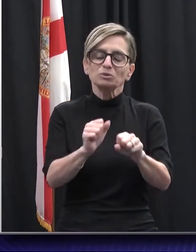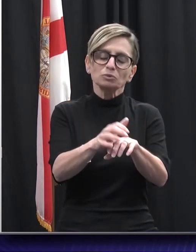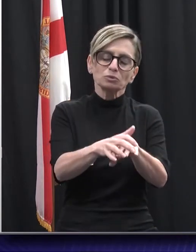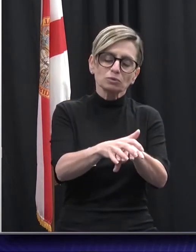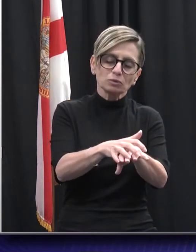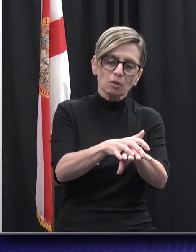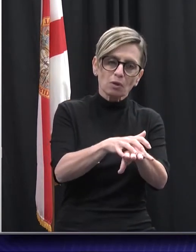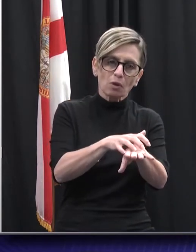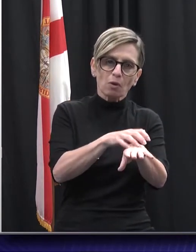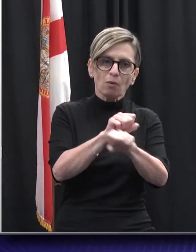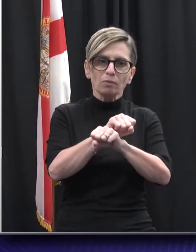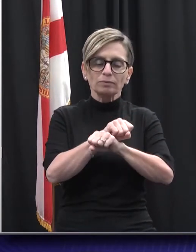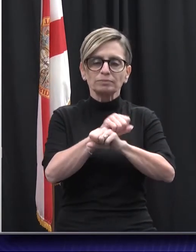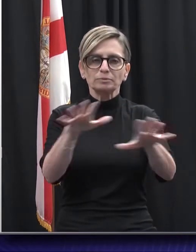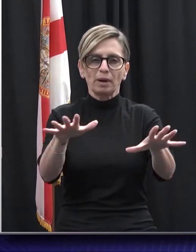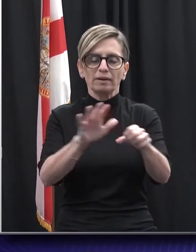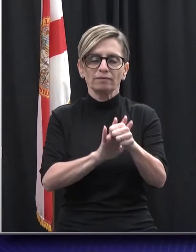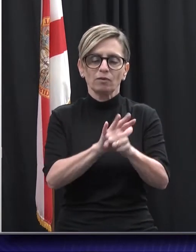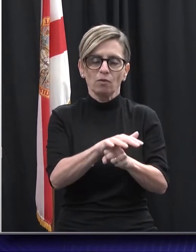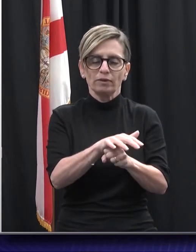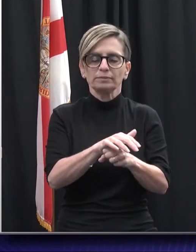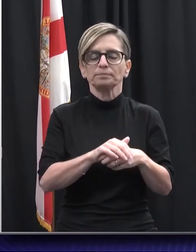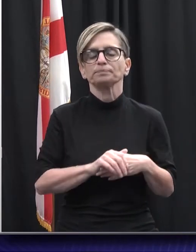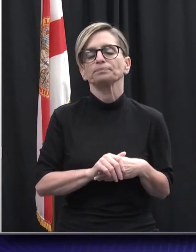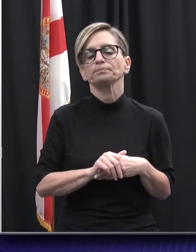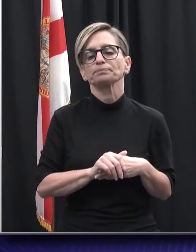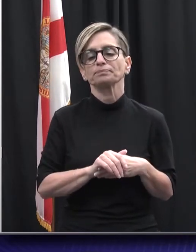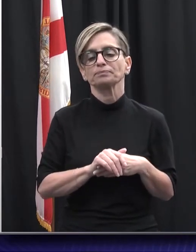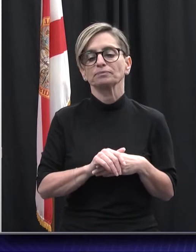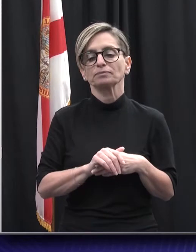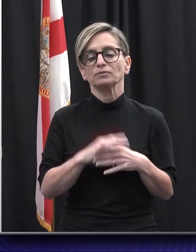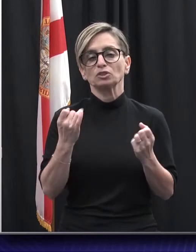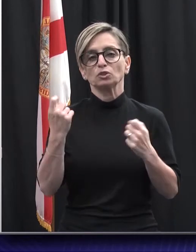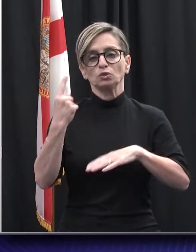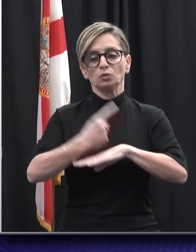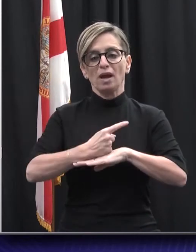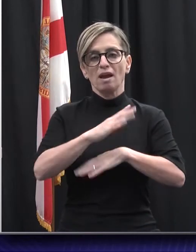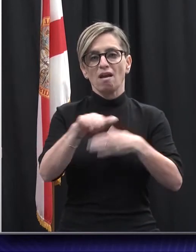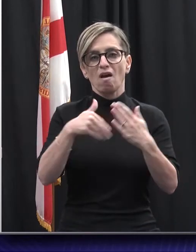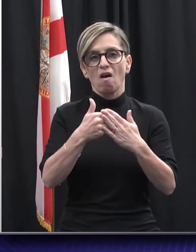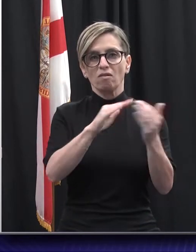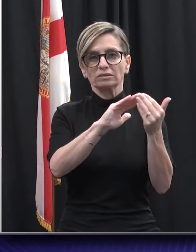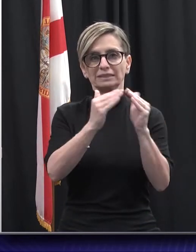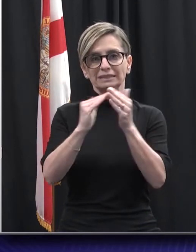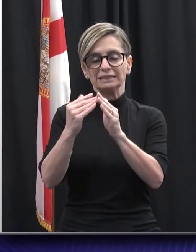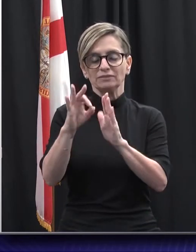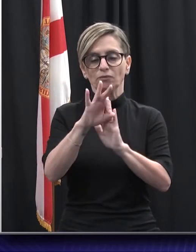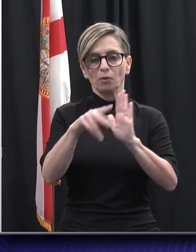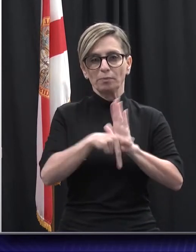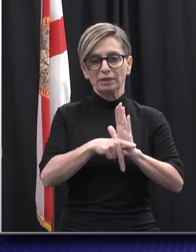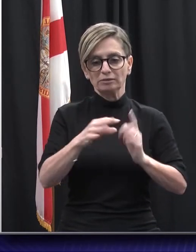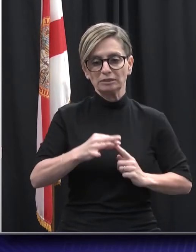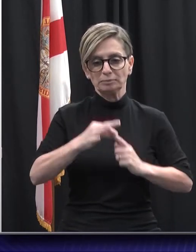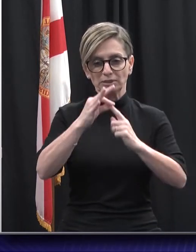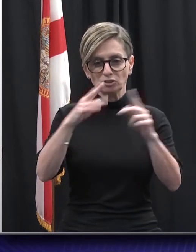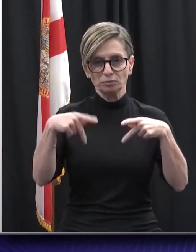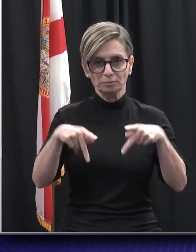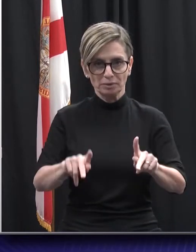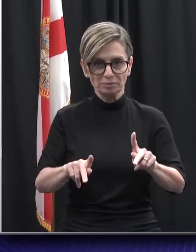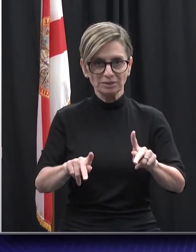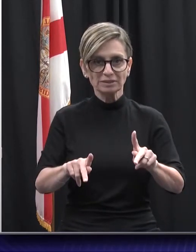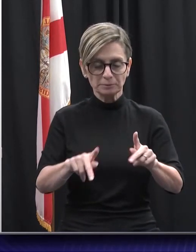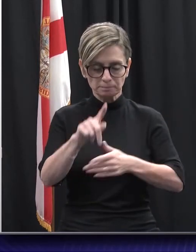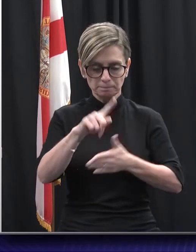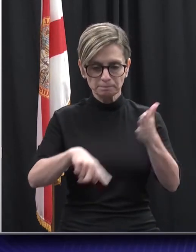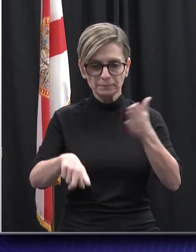of COVID-19. As of today, all City of Fort Pierce special event permits are canceled